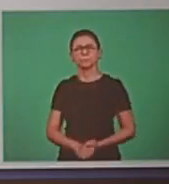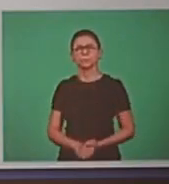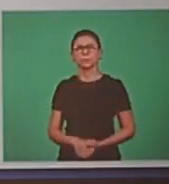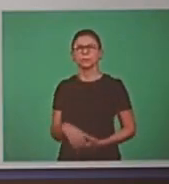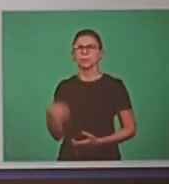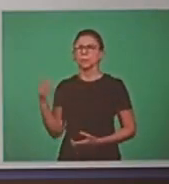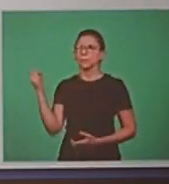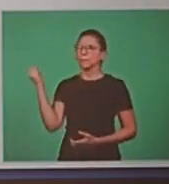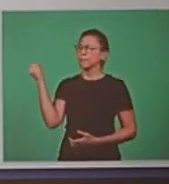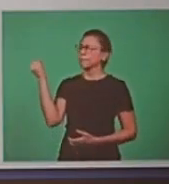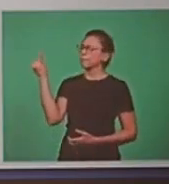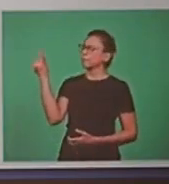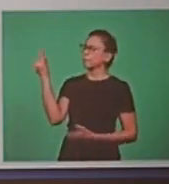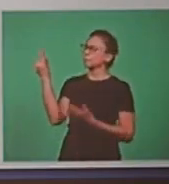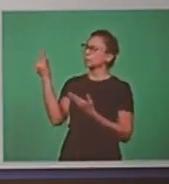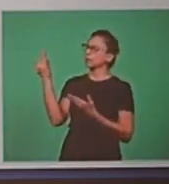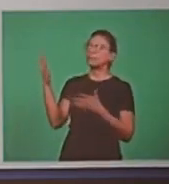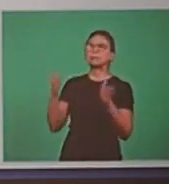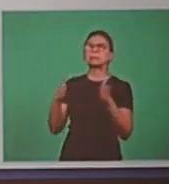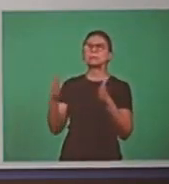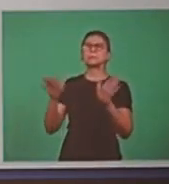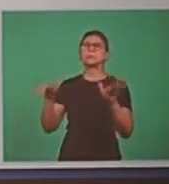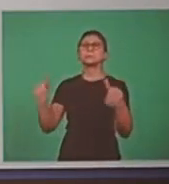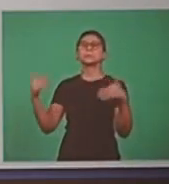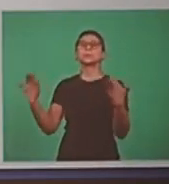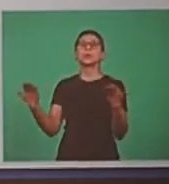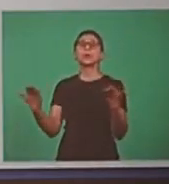Why did he leave in the early dawn?